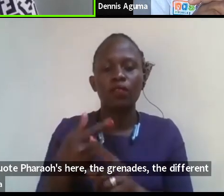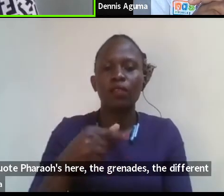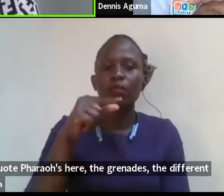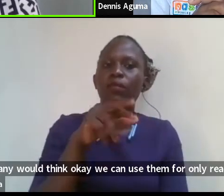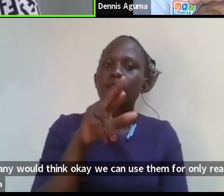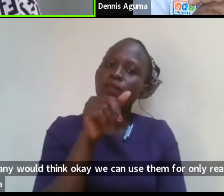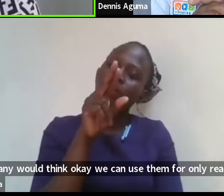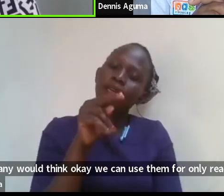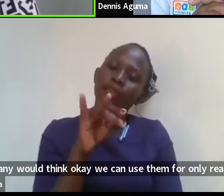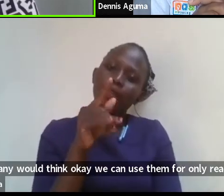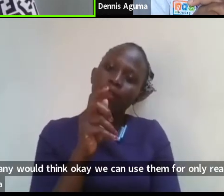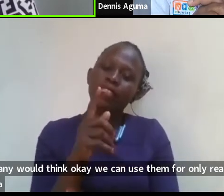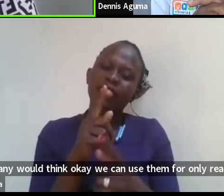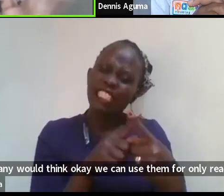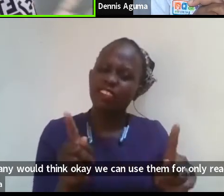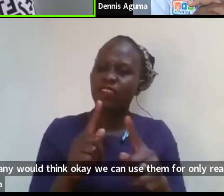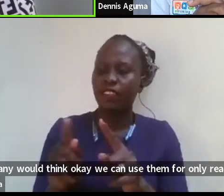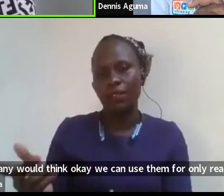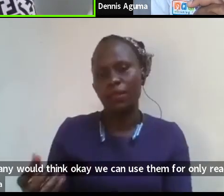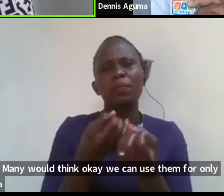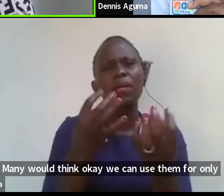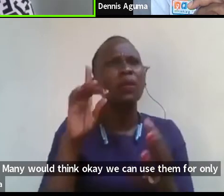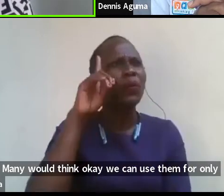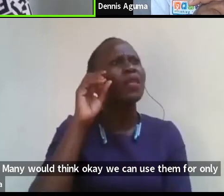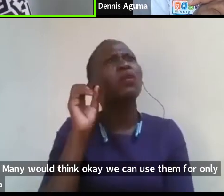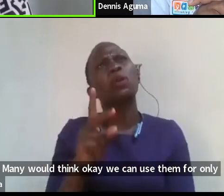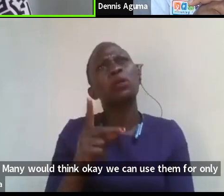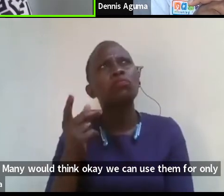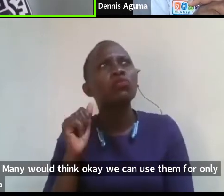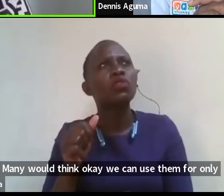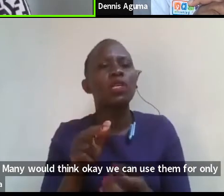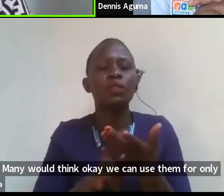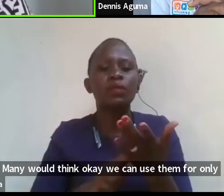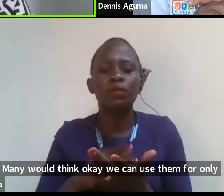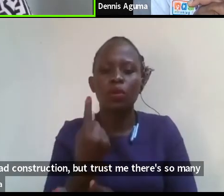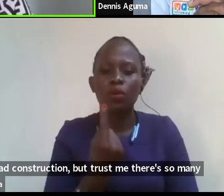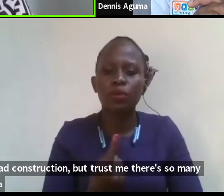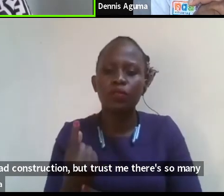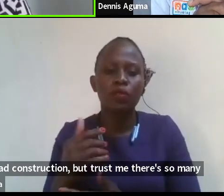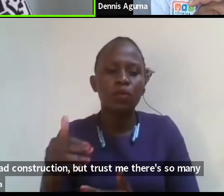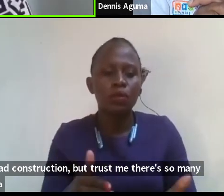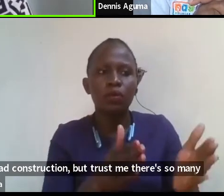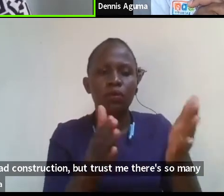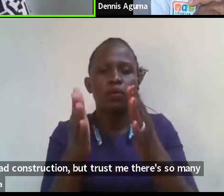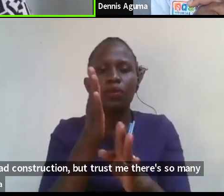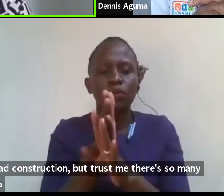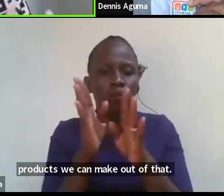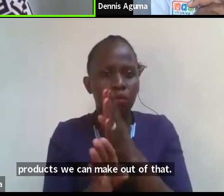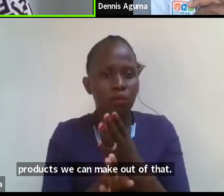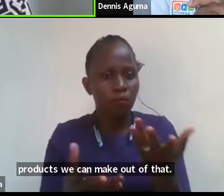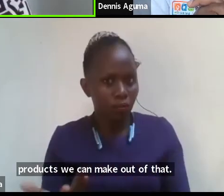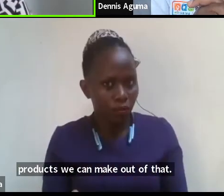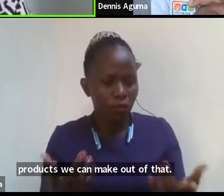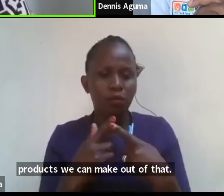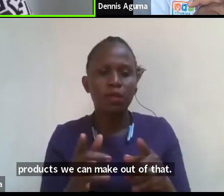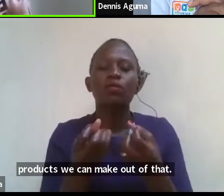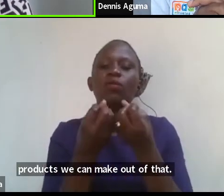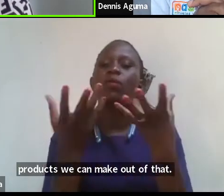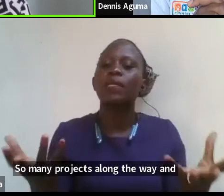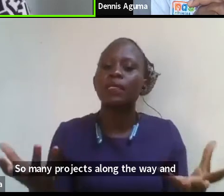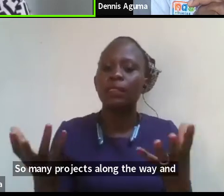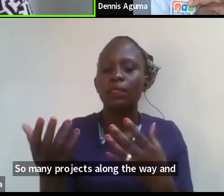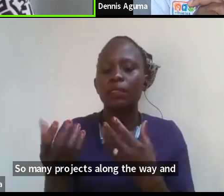road construction, but trust me, there's so many products we can make out of that. So many products along the way,